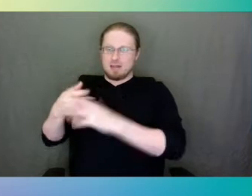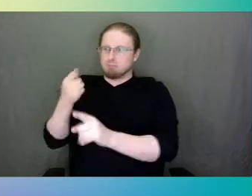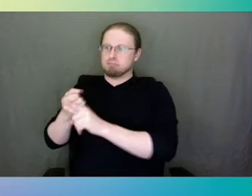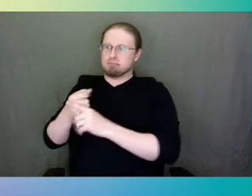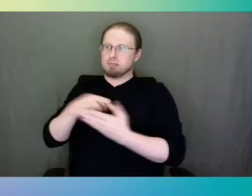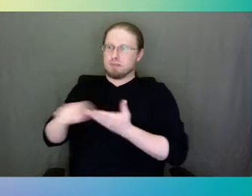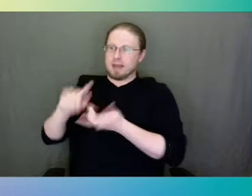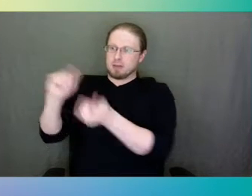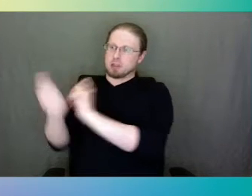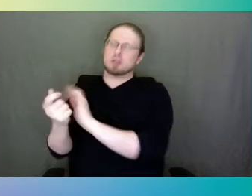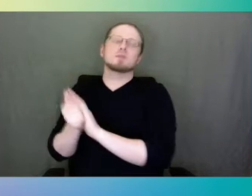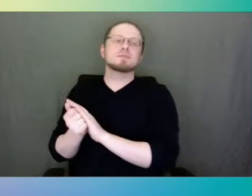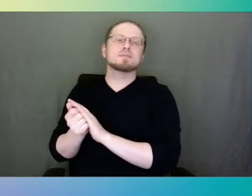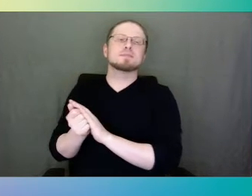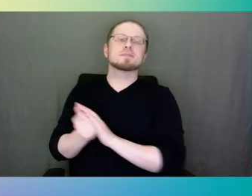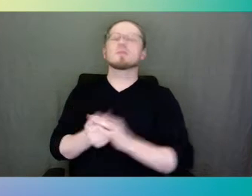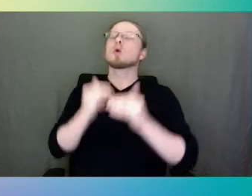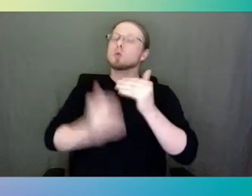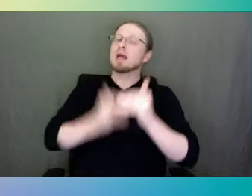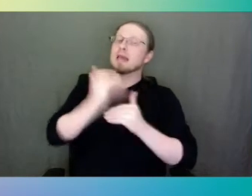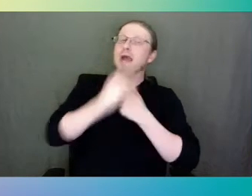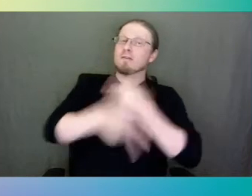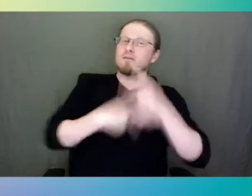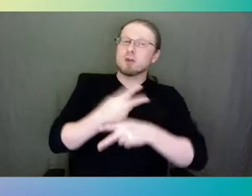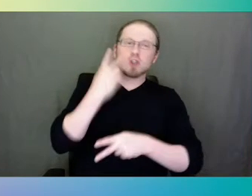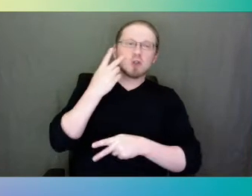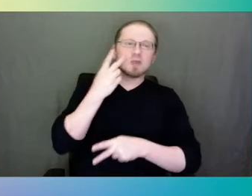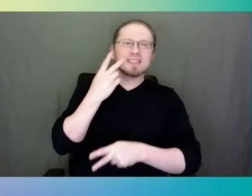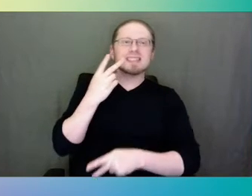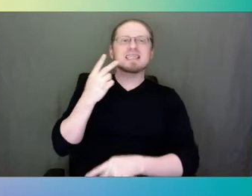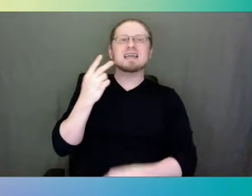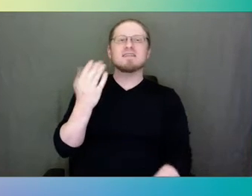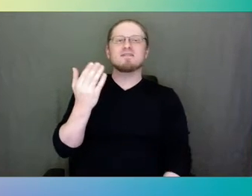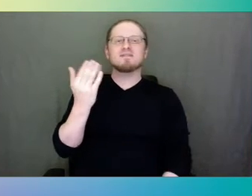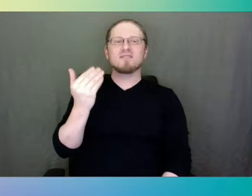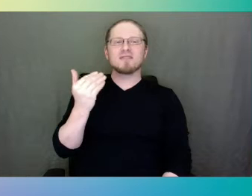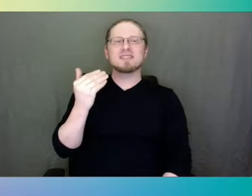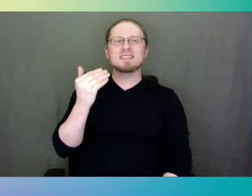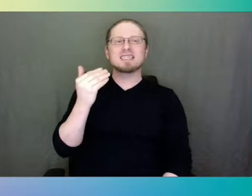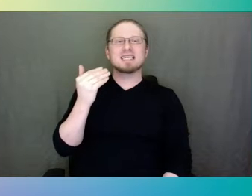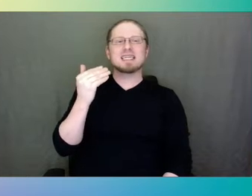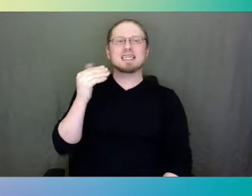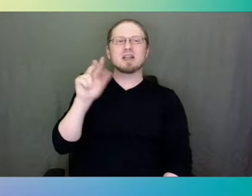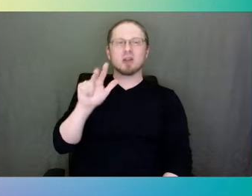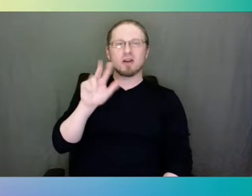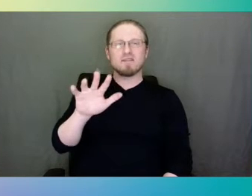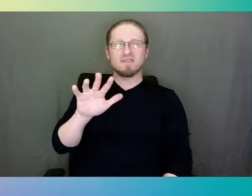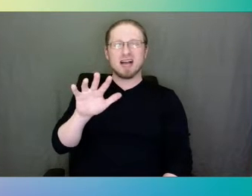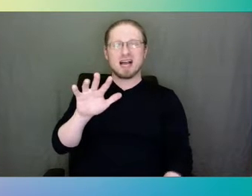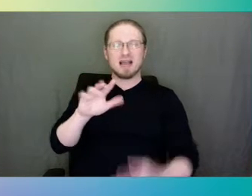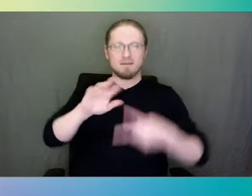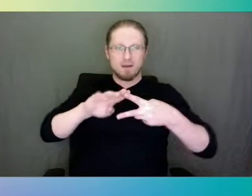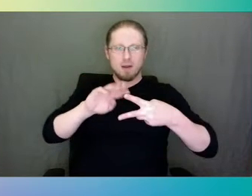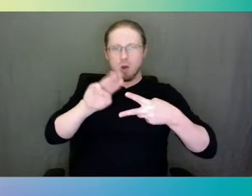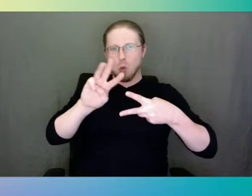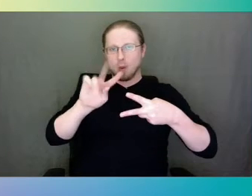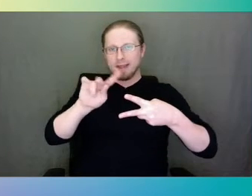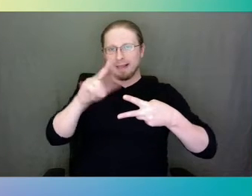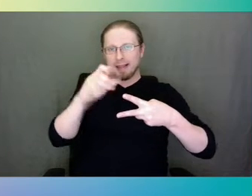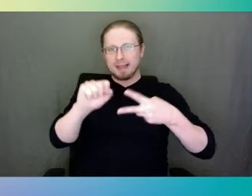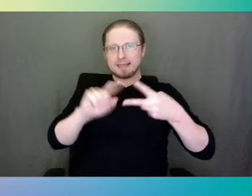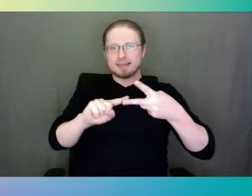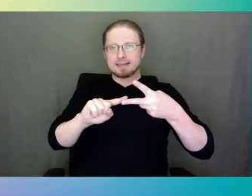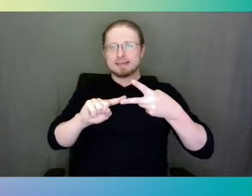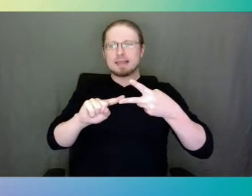1535, weaklings and abusers of themselves with mankind. 1557, wantons